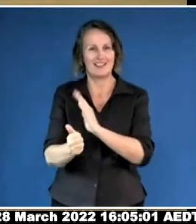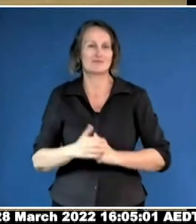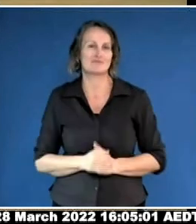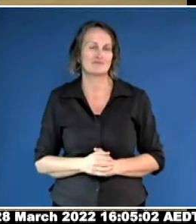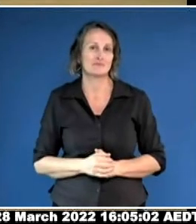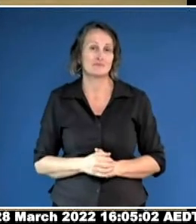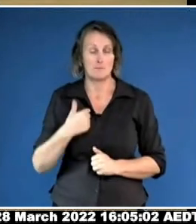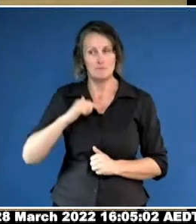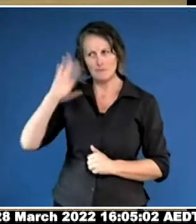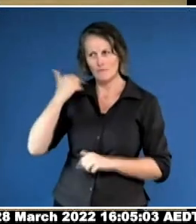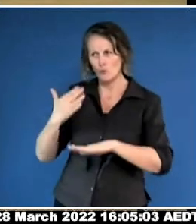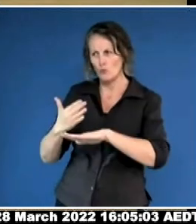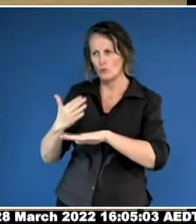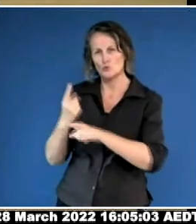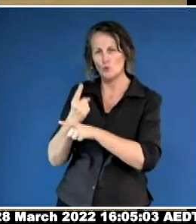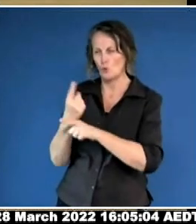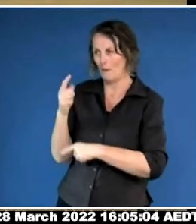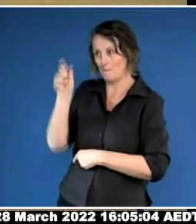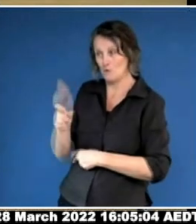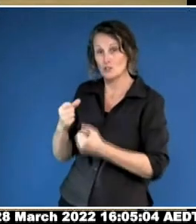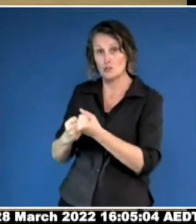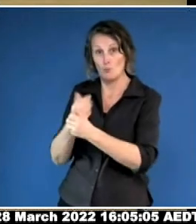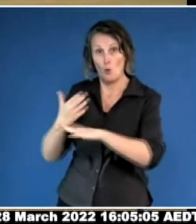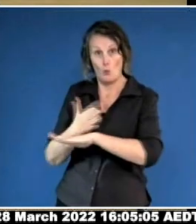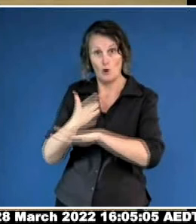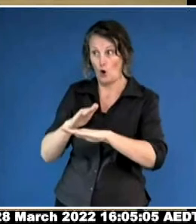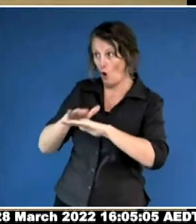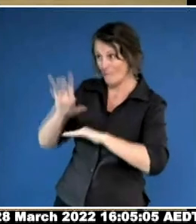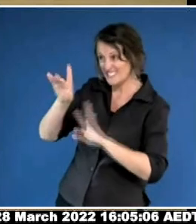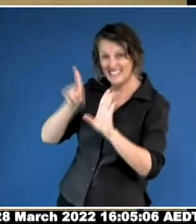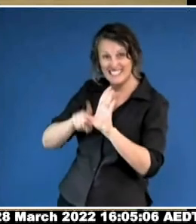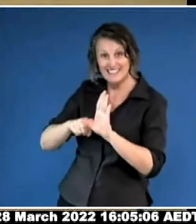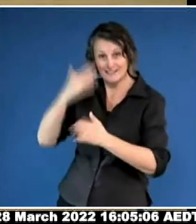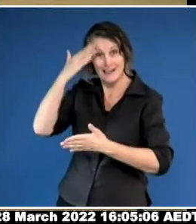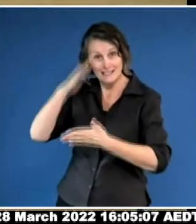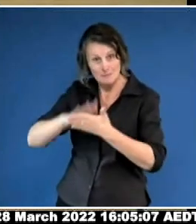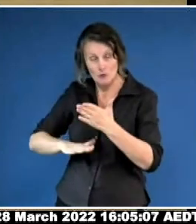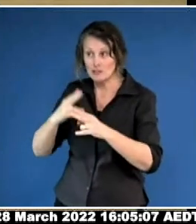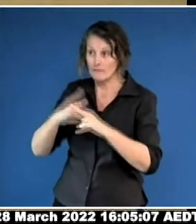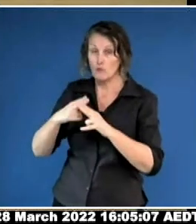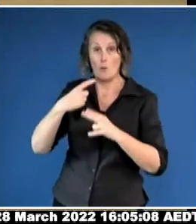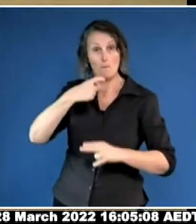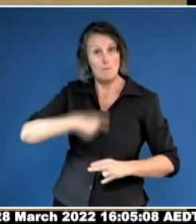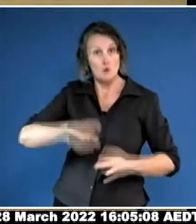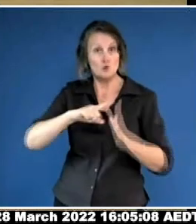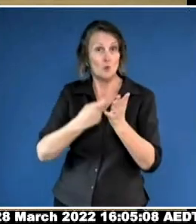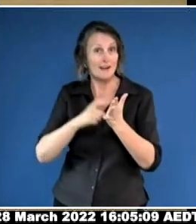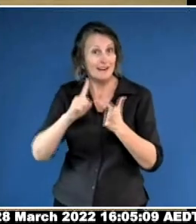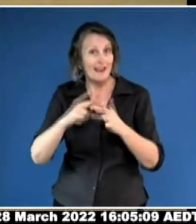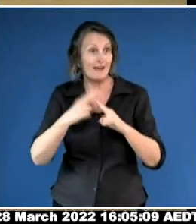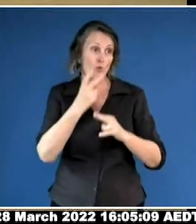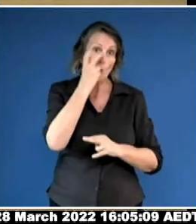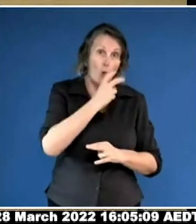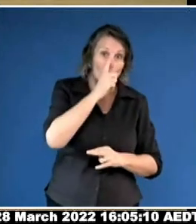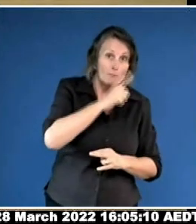with an agency and has more than 10 years of experience providing personal care and support to older persons and